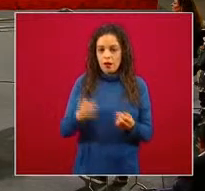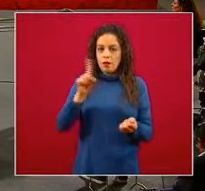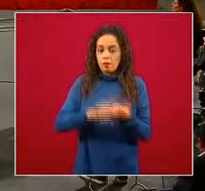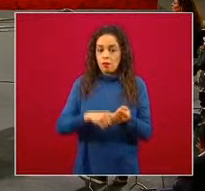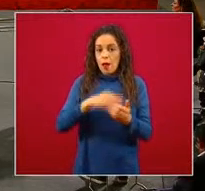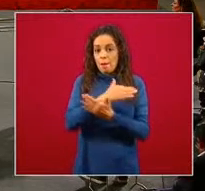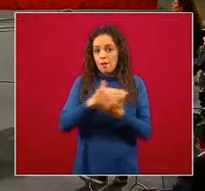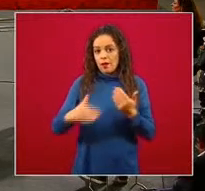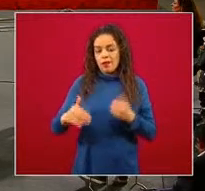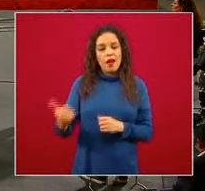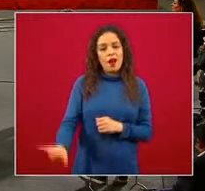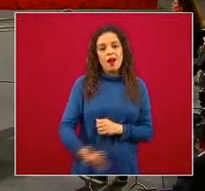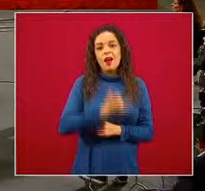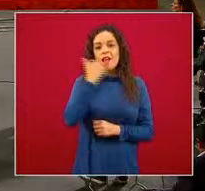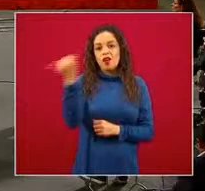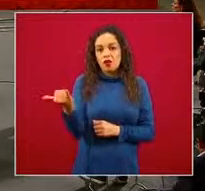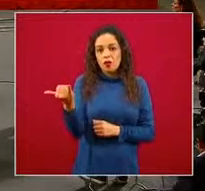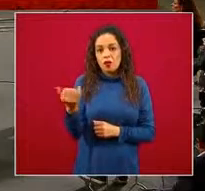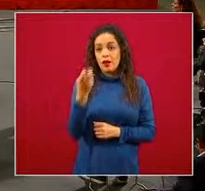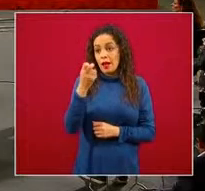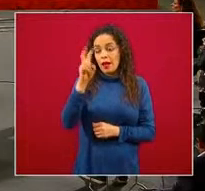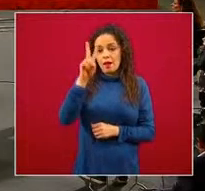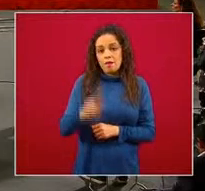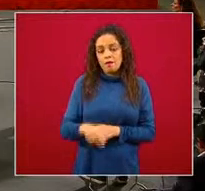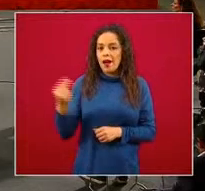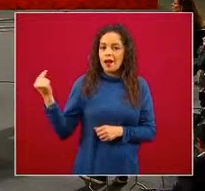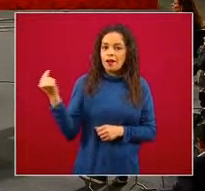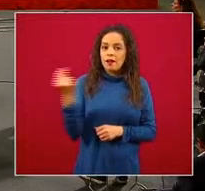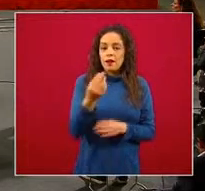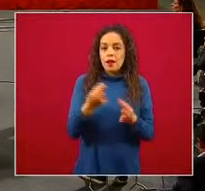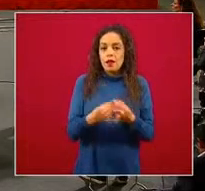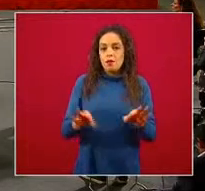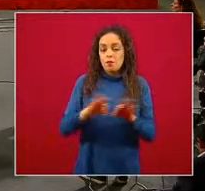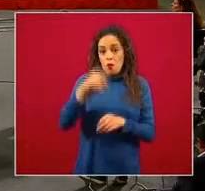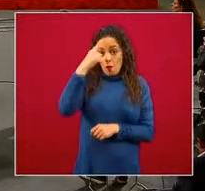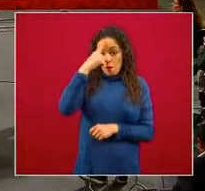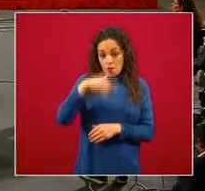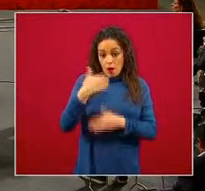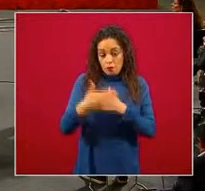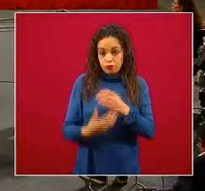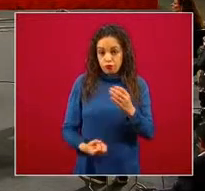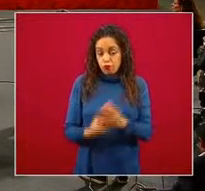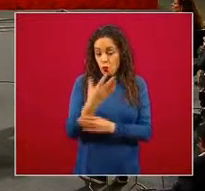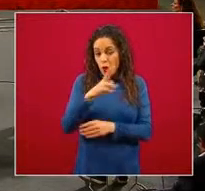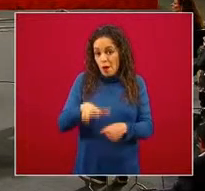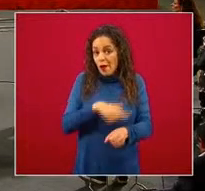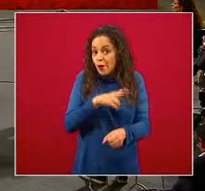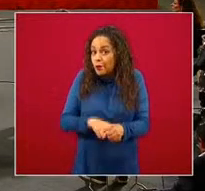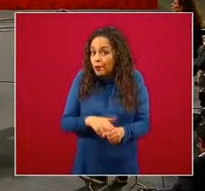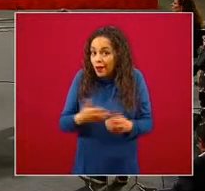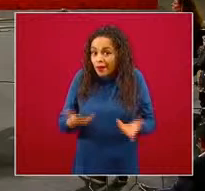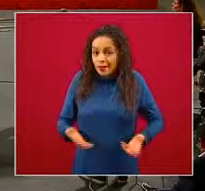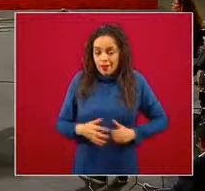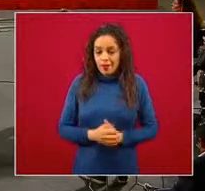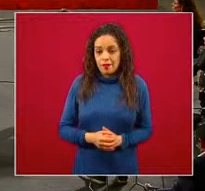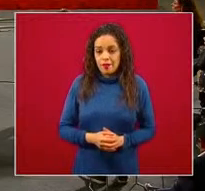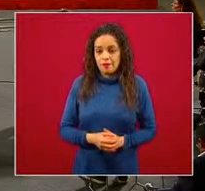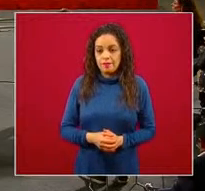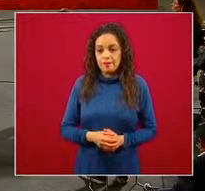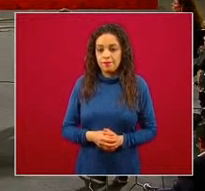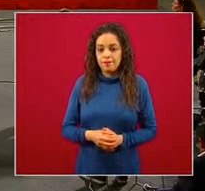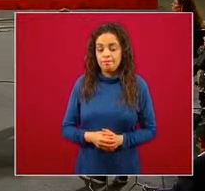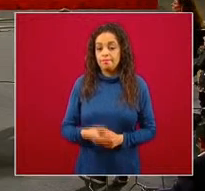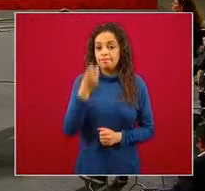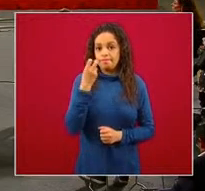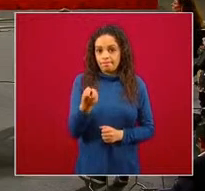than 50% were mistaken. So is this something from the new normal? I'd like to know your opinion. And